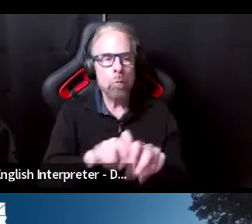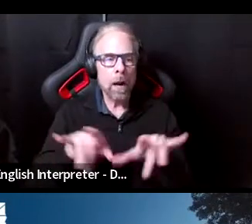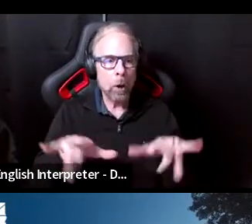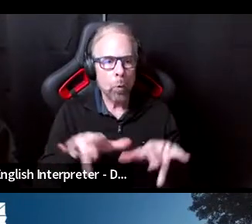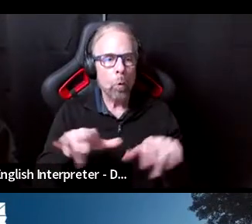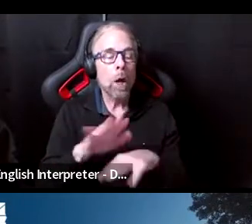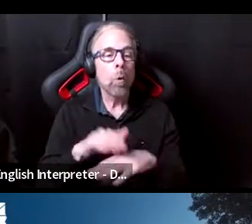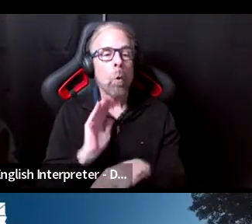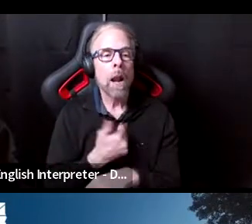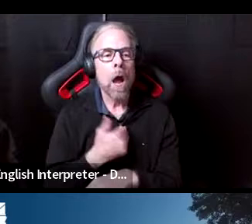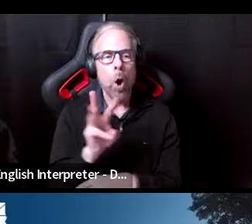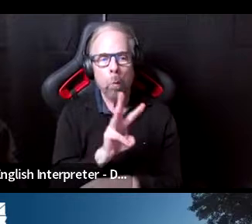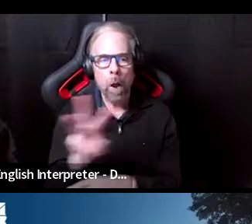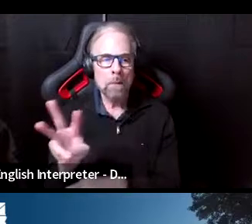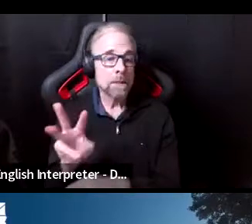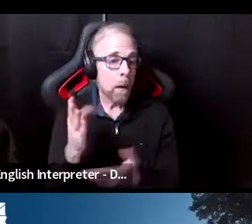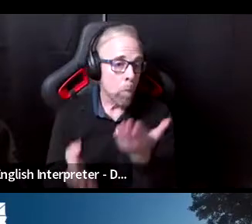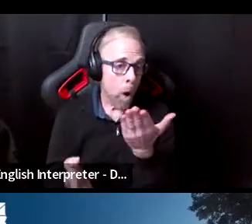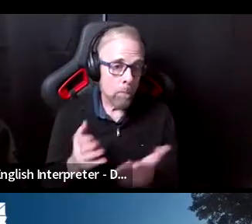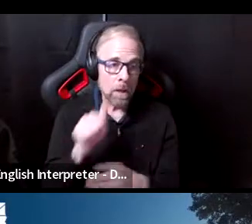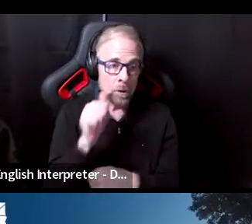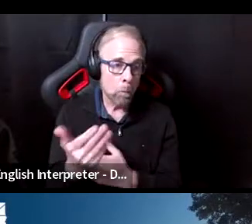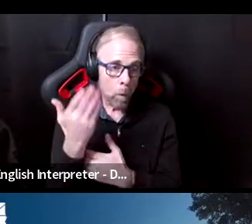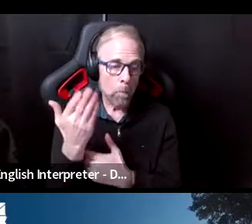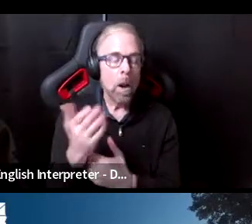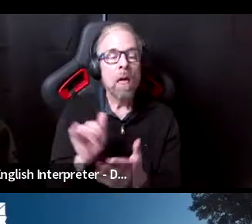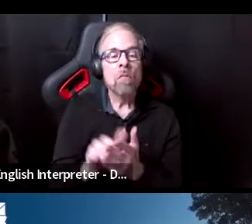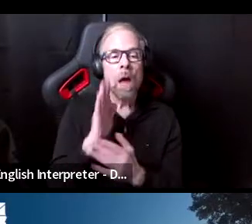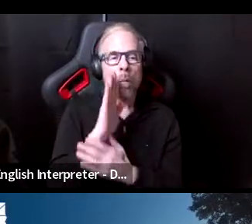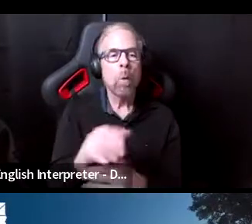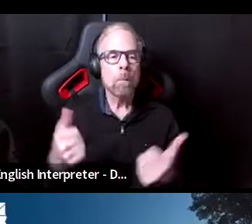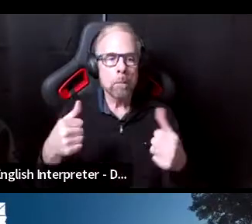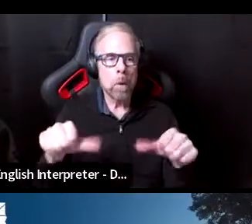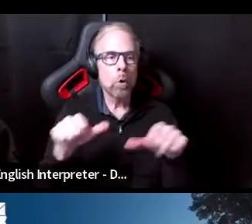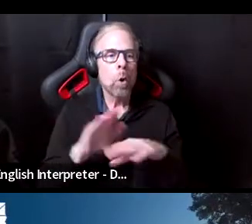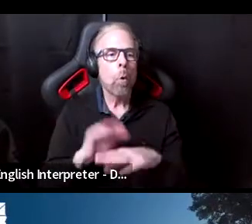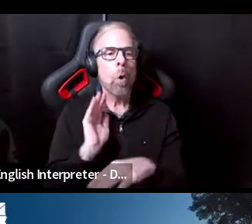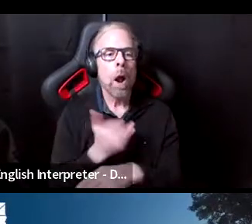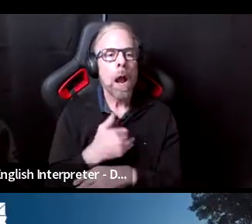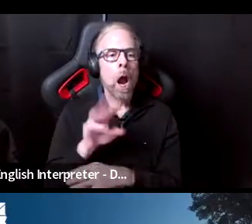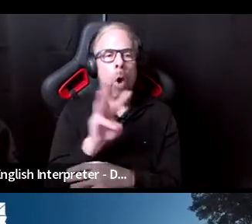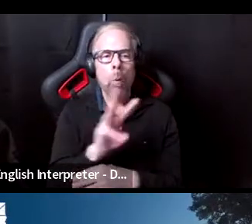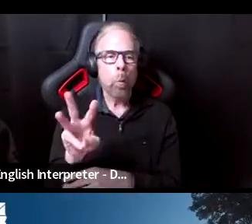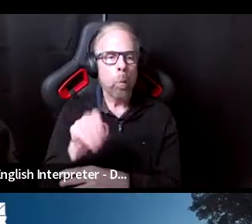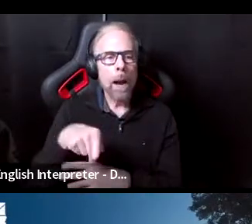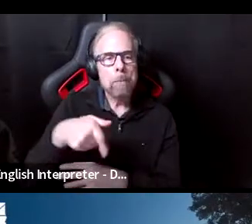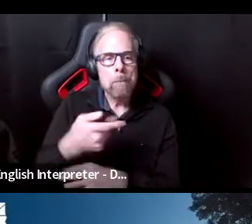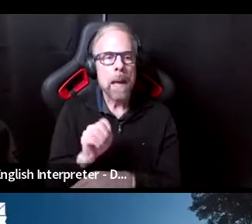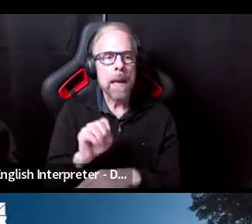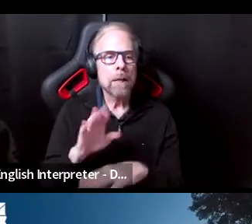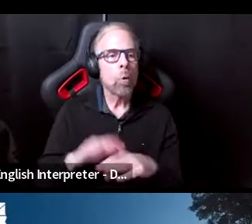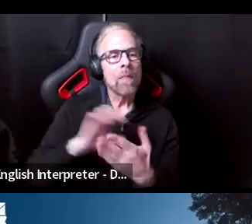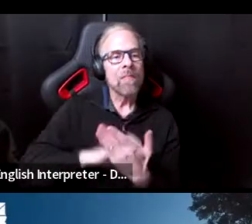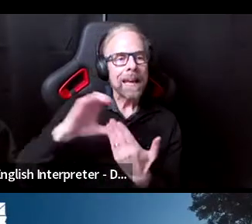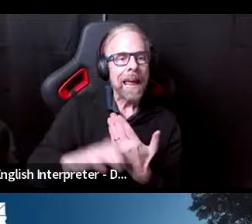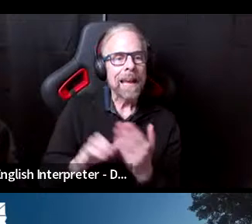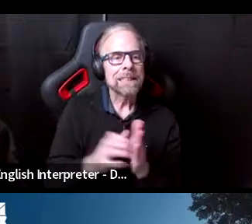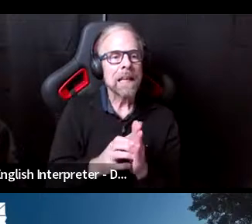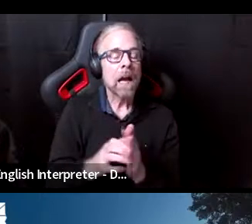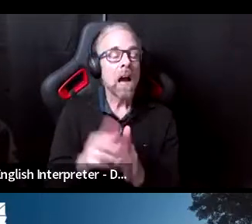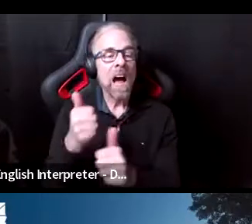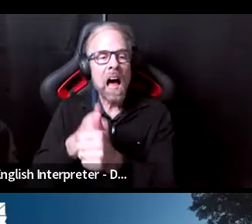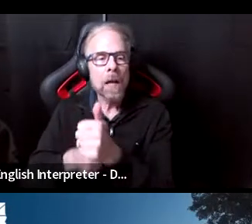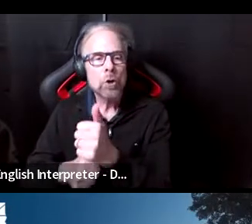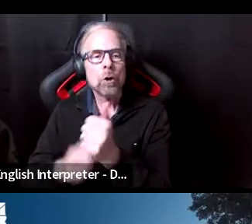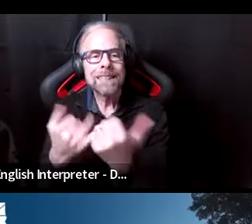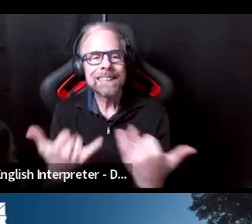website, probably tomorrow morning. It'll be posted on our webpage on the calendar section under today's